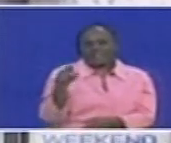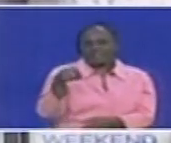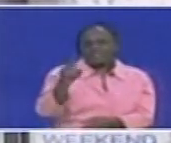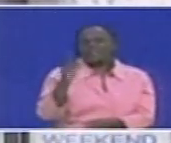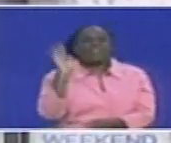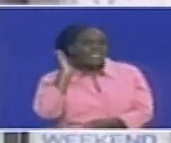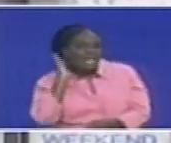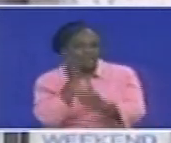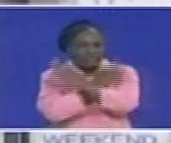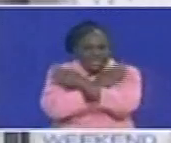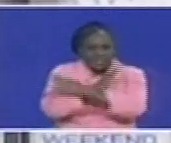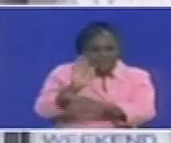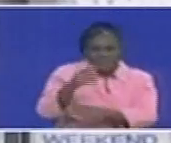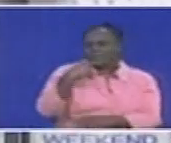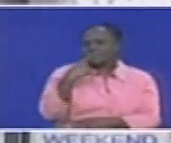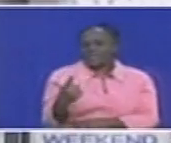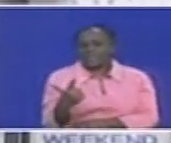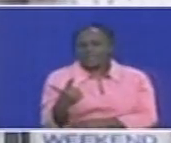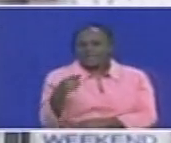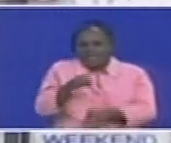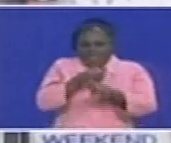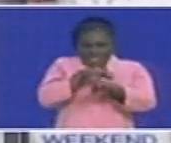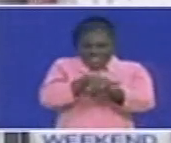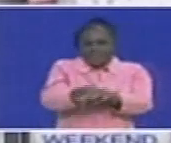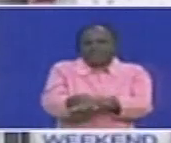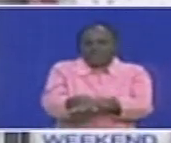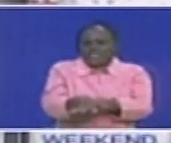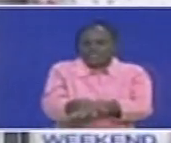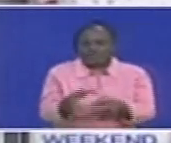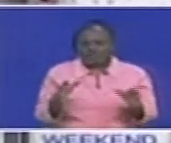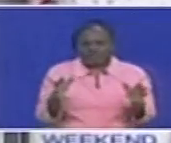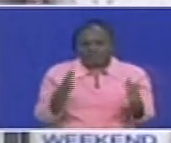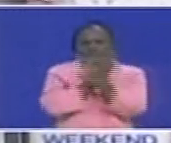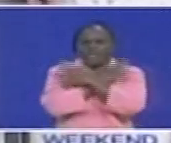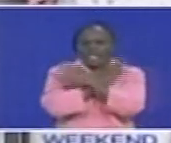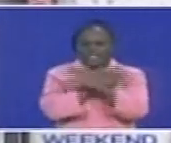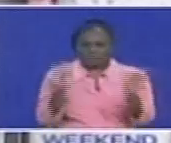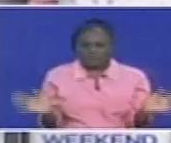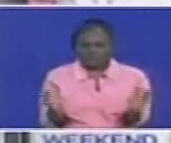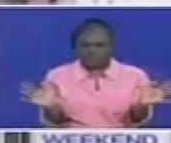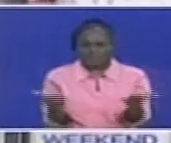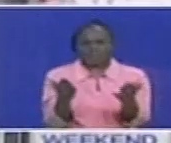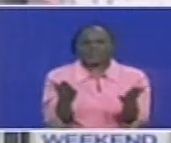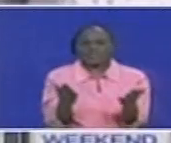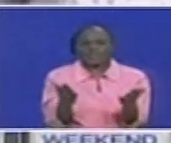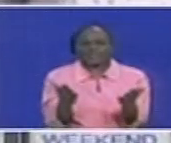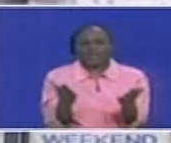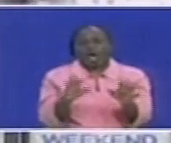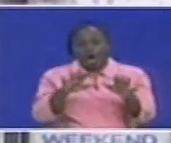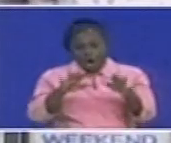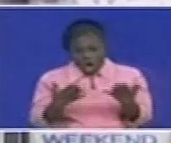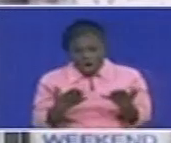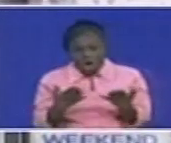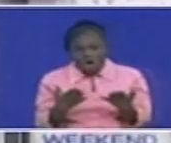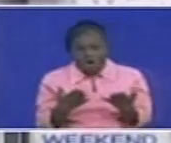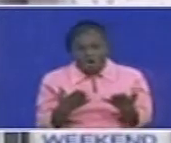say, due to the influence of the peer pressure, or due to their